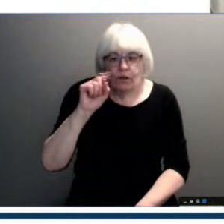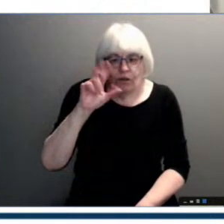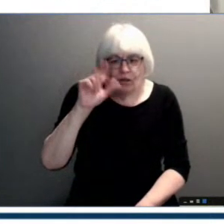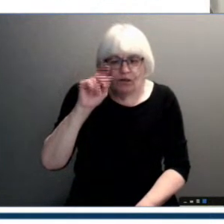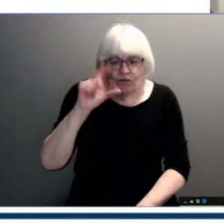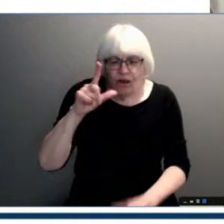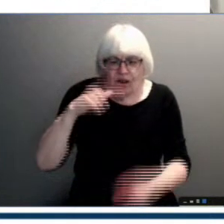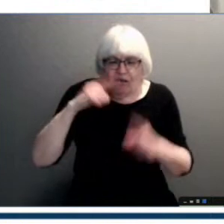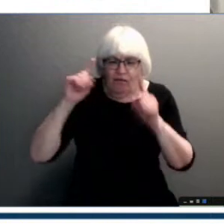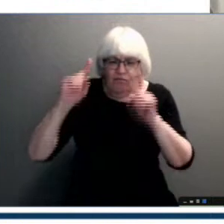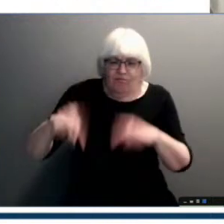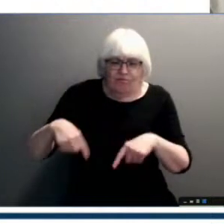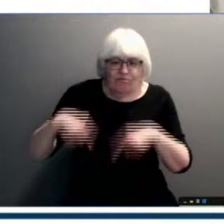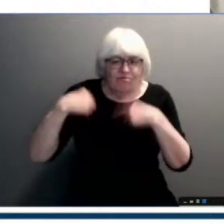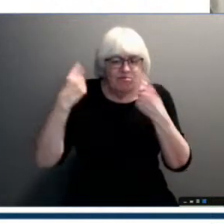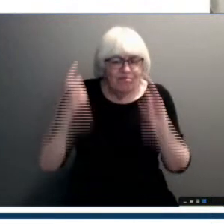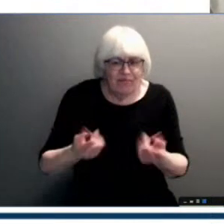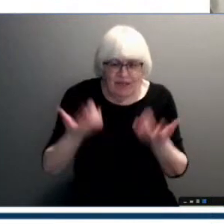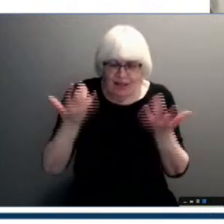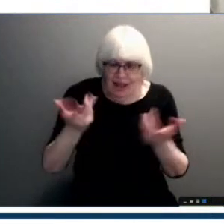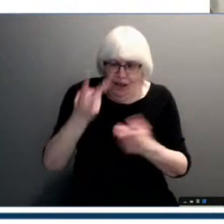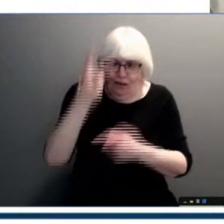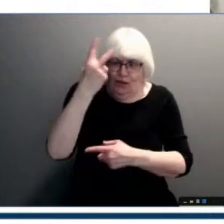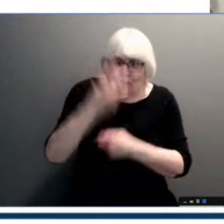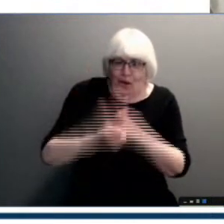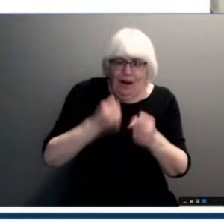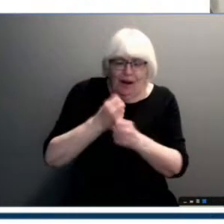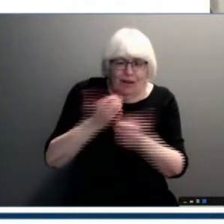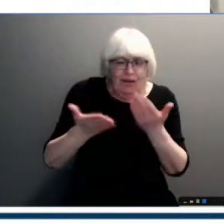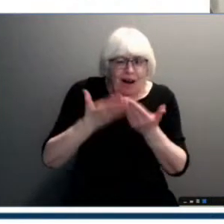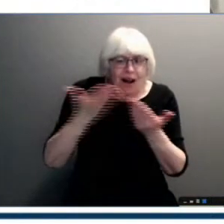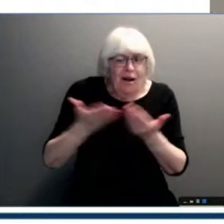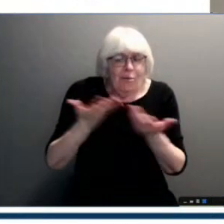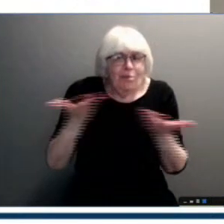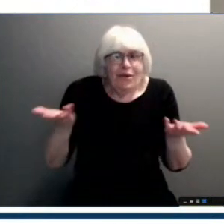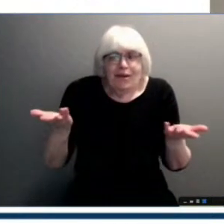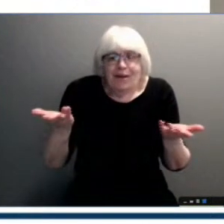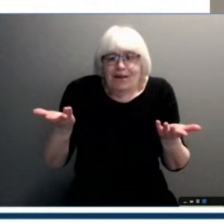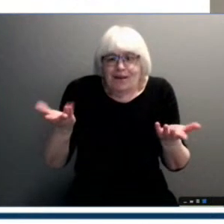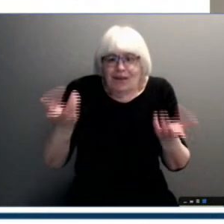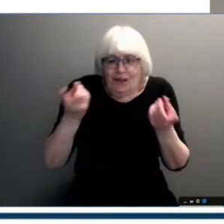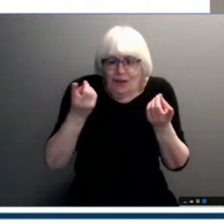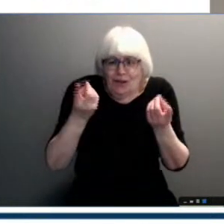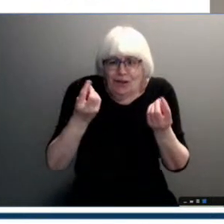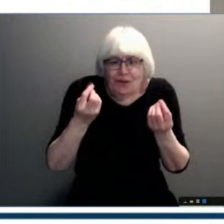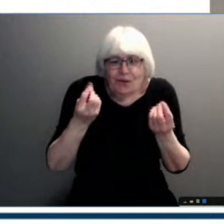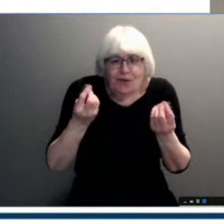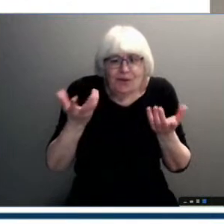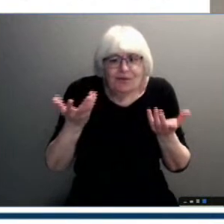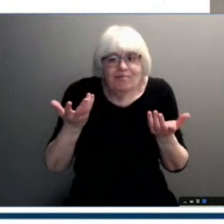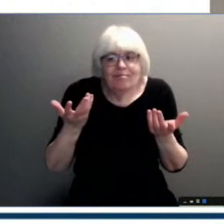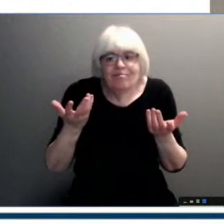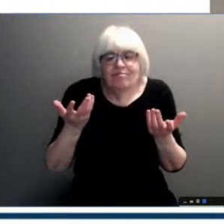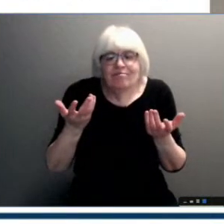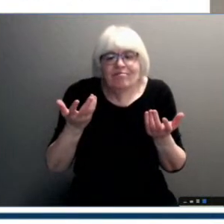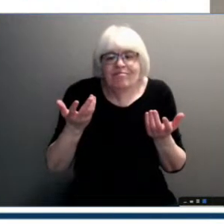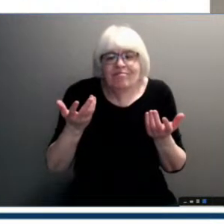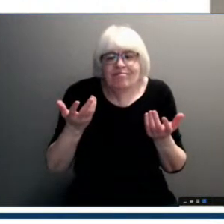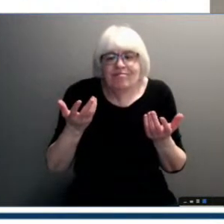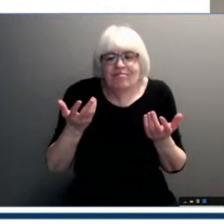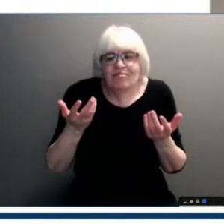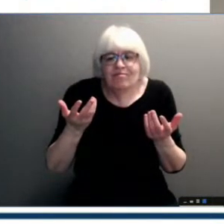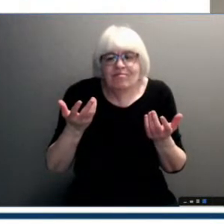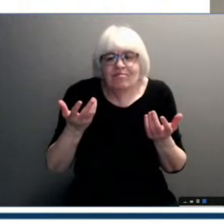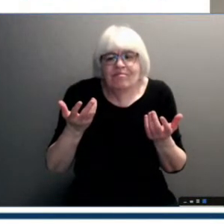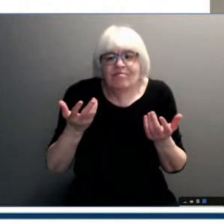the benchmark for us to learn to live with COVID? Well, I think, right now we're faced with another challenge because